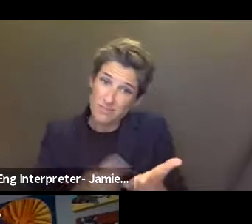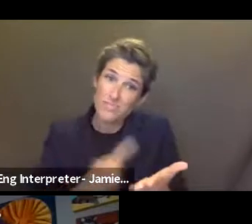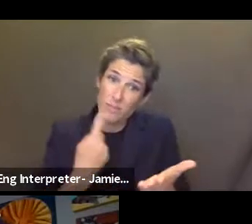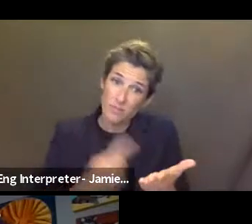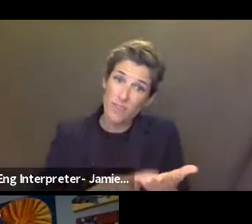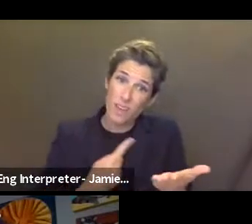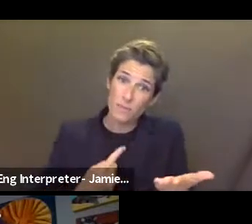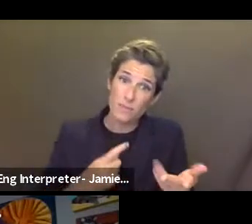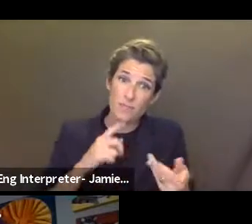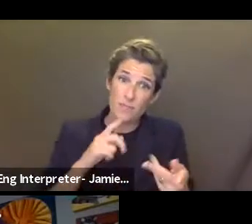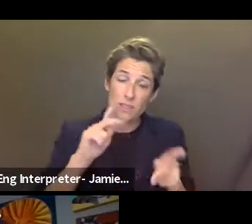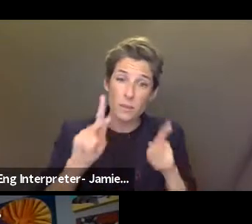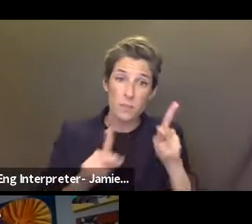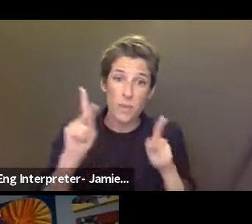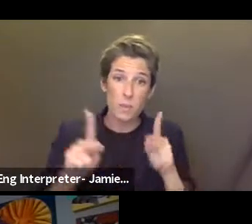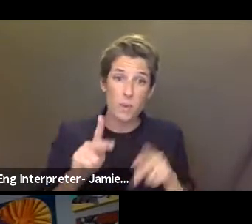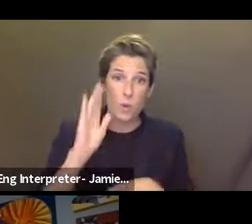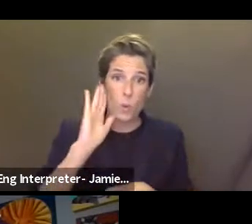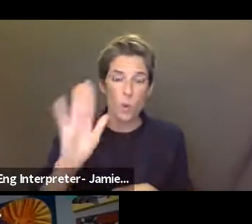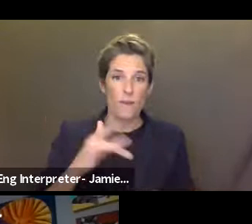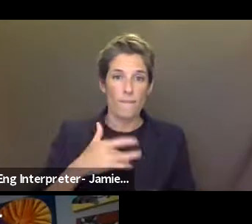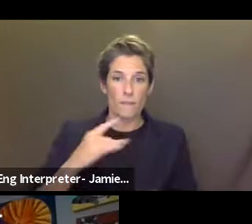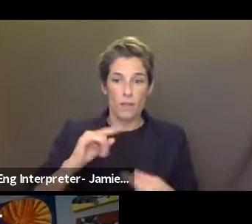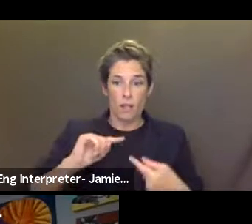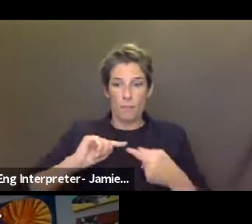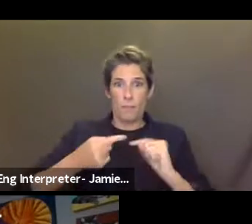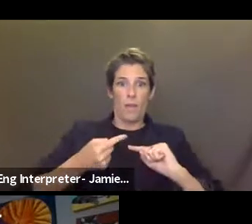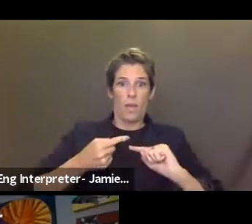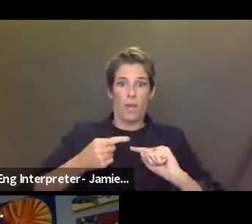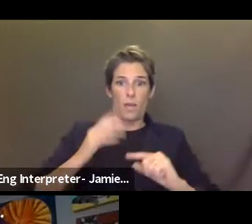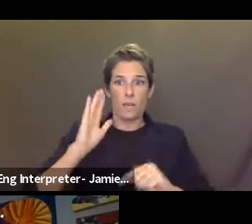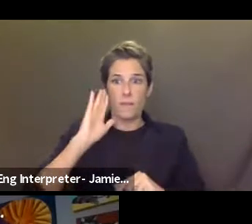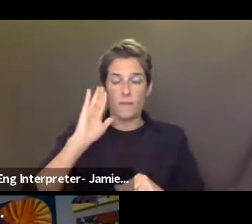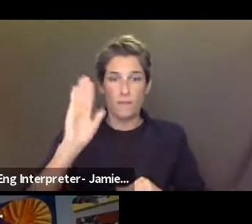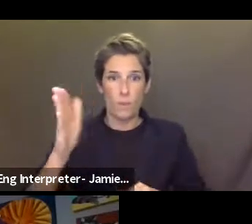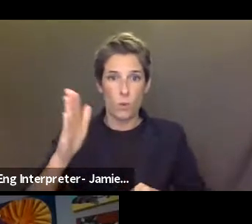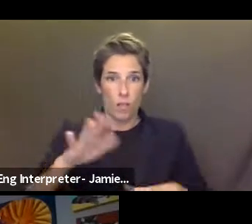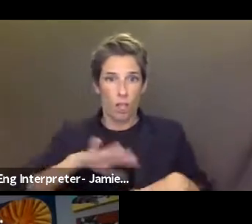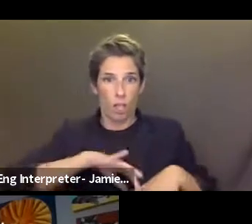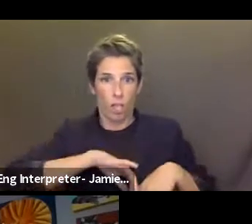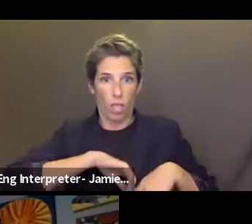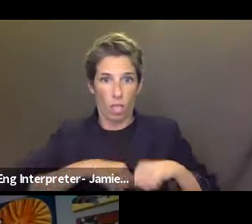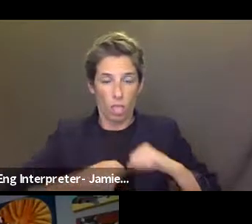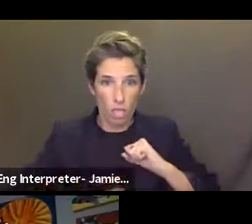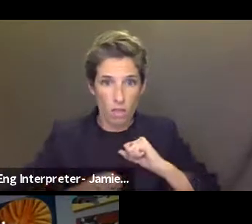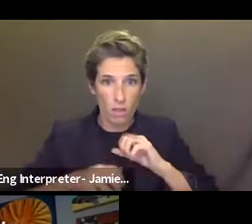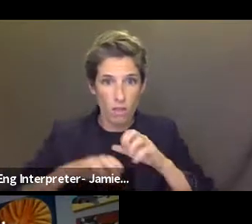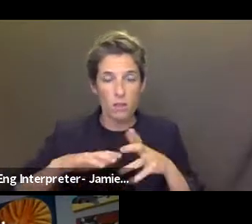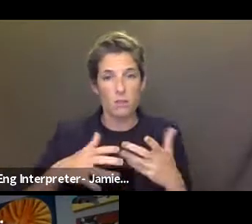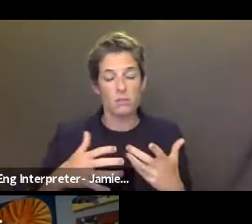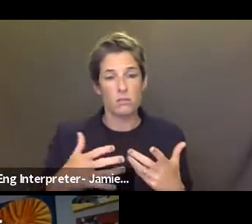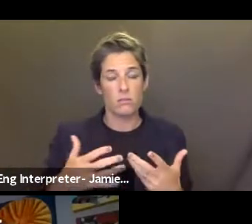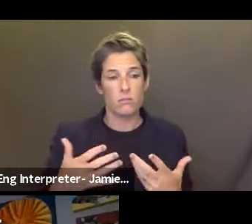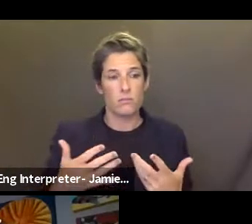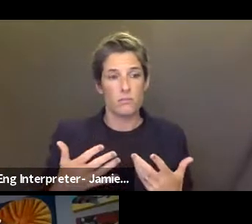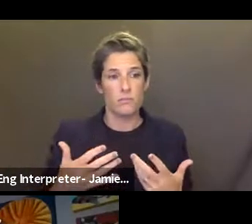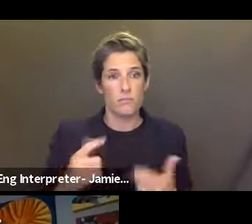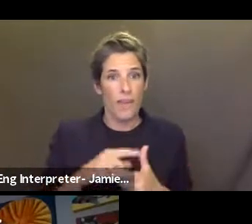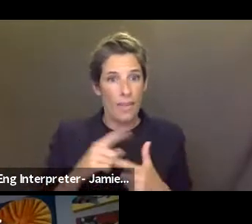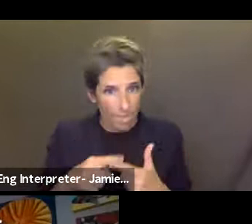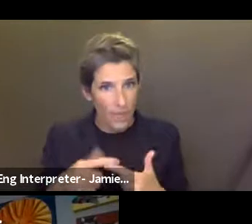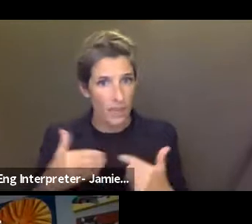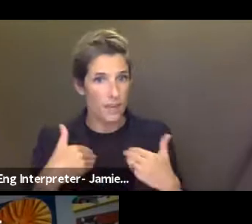people feeling broken in ways that they weren't before they received those